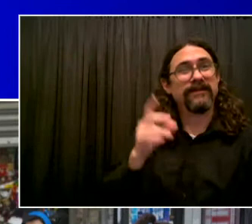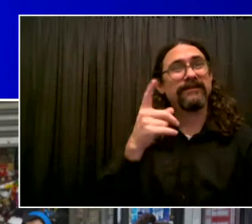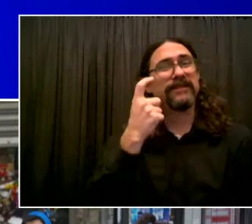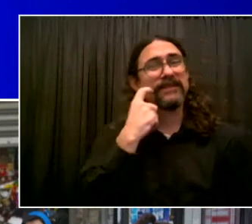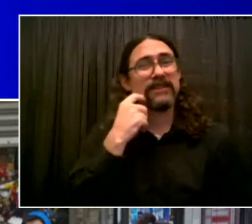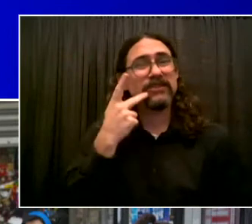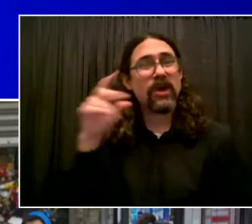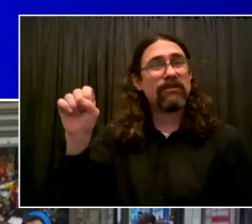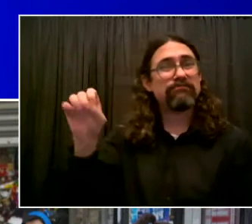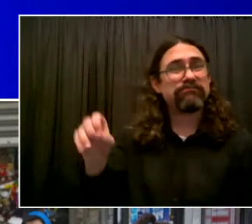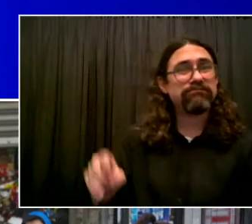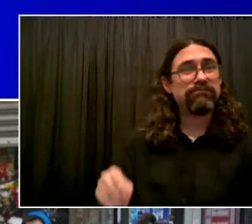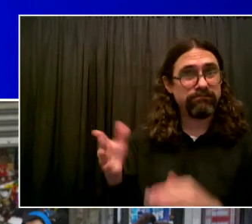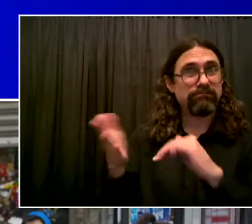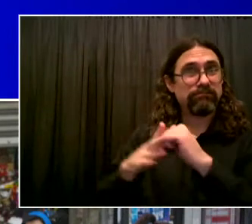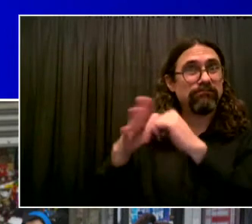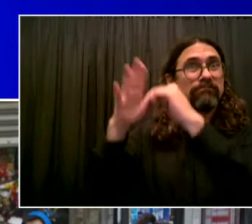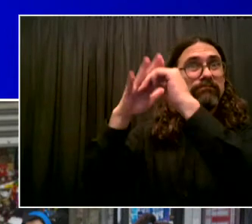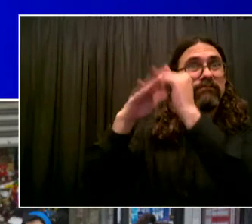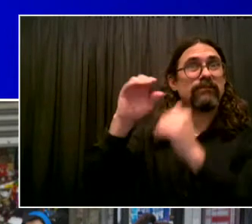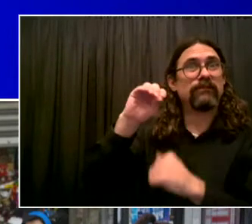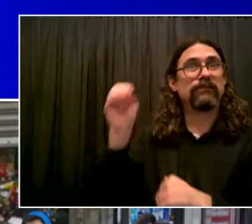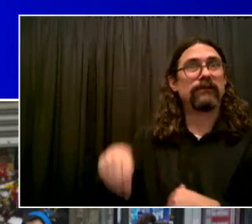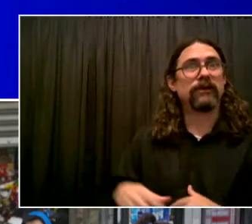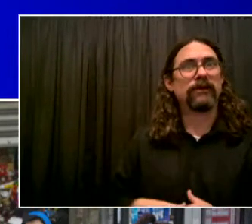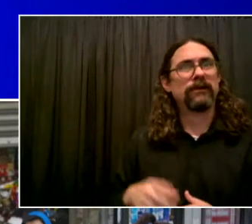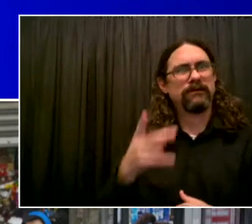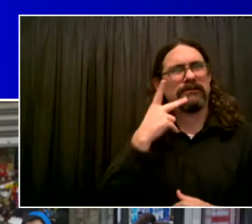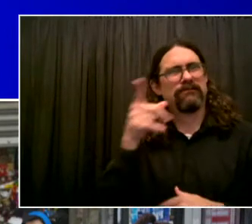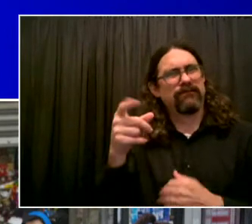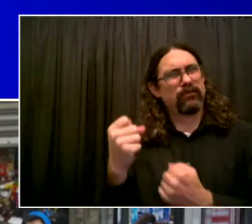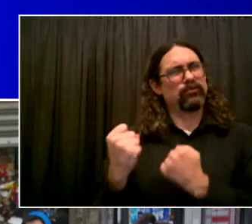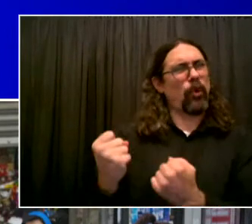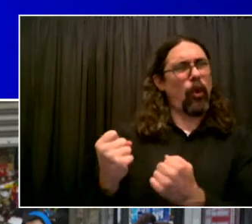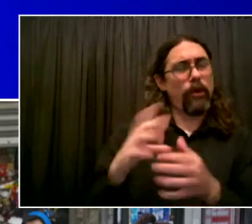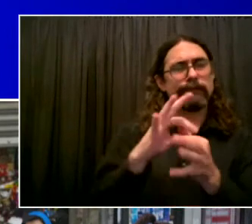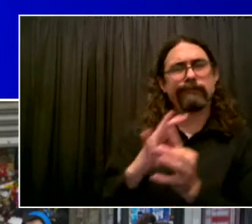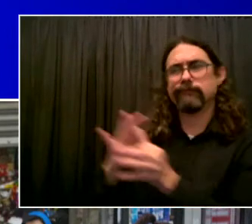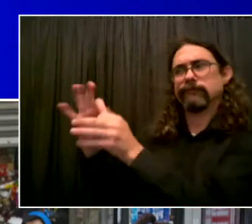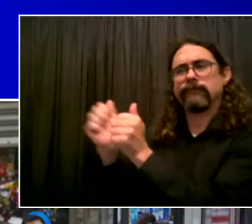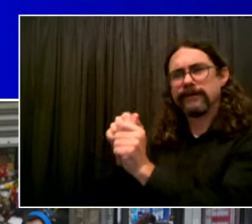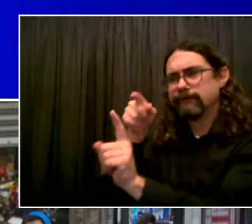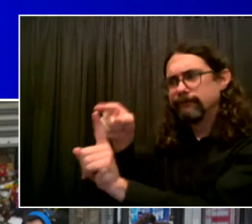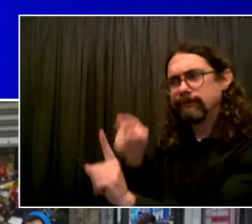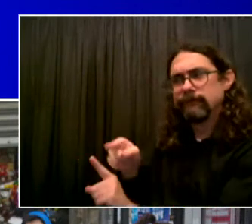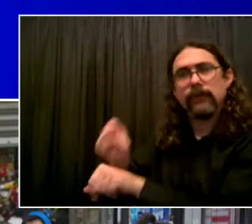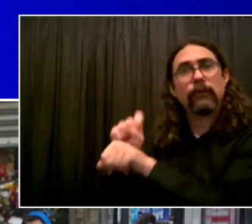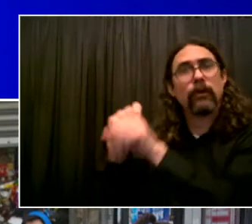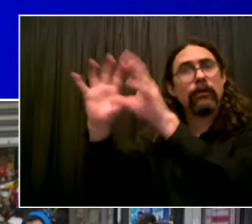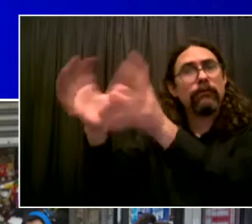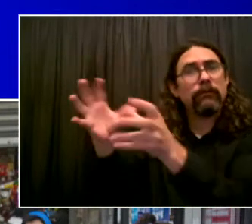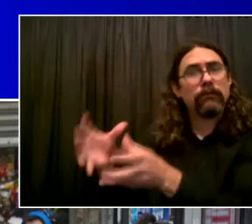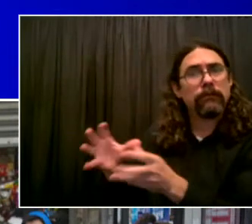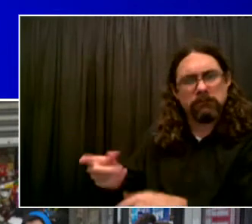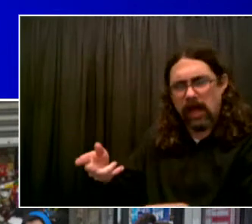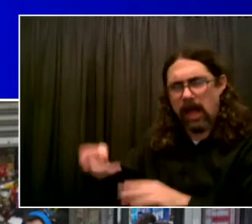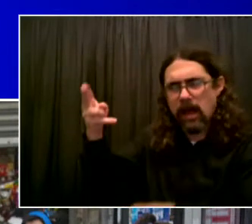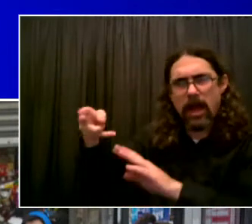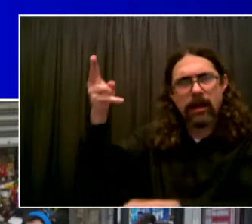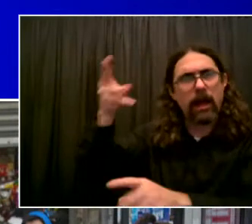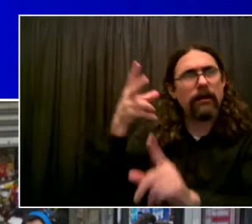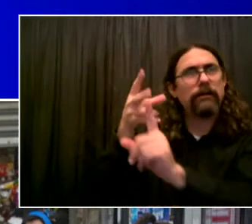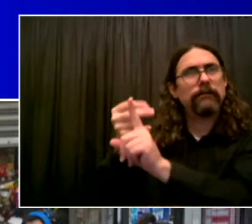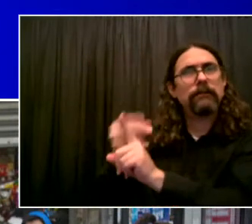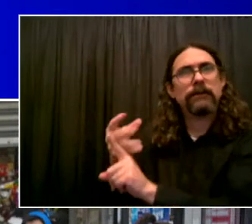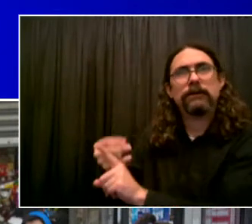We have very strong numbers among our workforce. Contingency plans are there, but the good news is all the folks who have shown up for work today doing